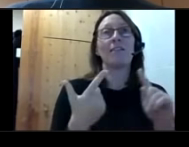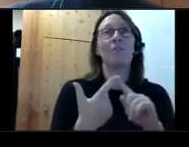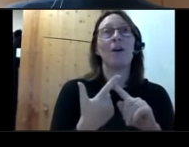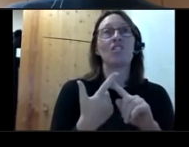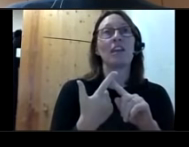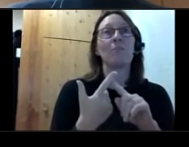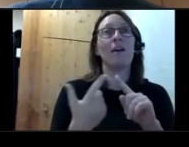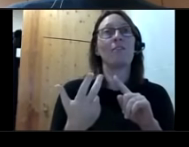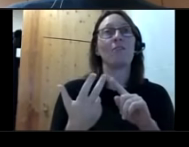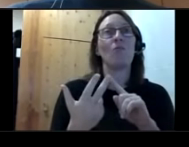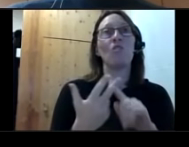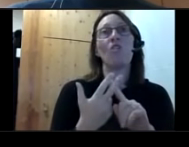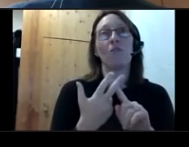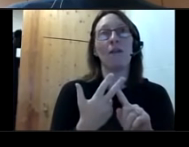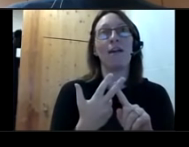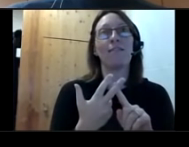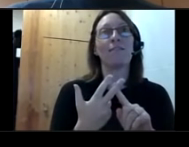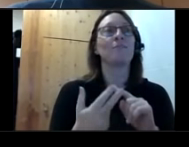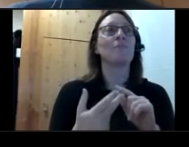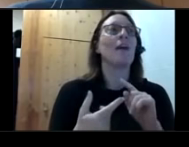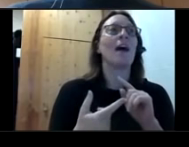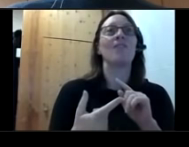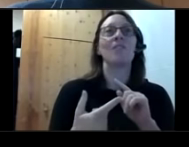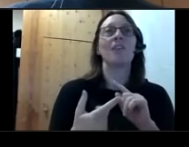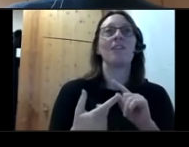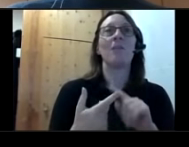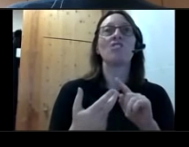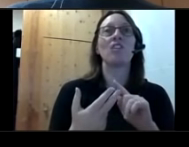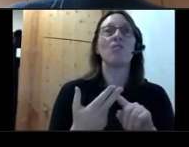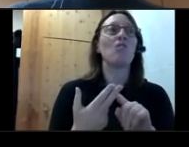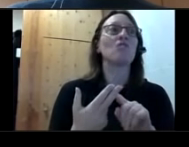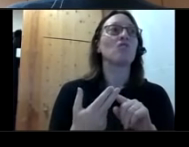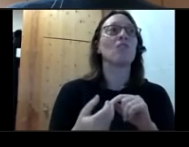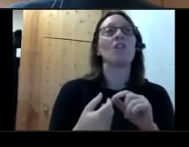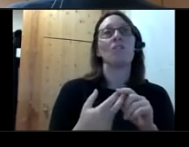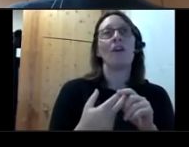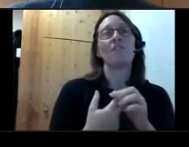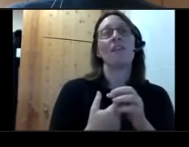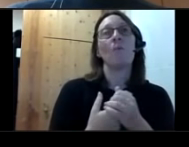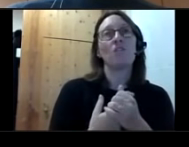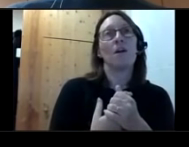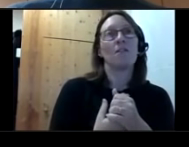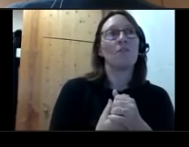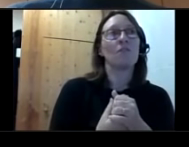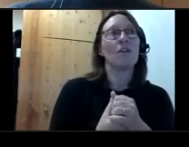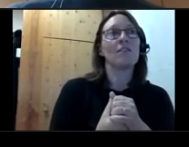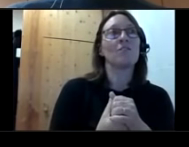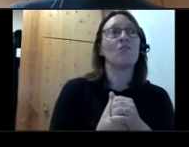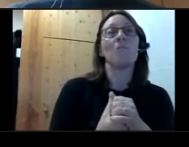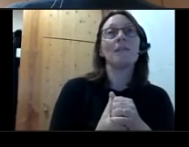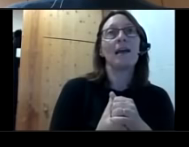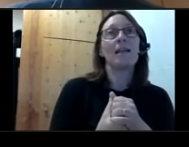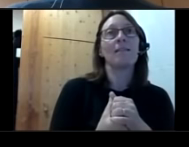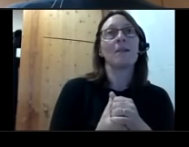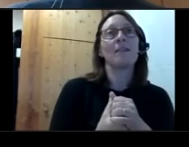compliant, partially compliant, or not compliant. And if something is partially or not, you have to say which parts of your service do